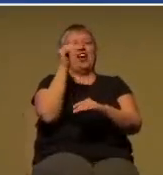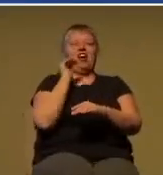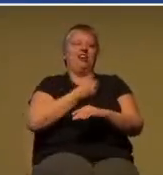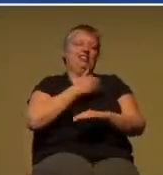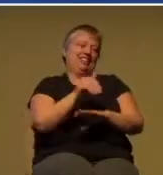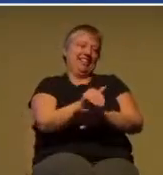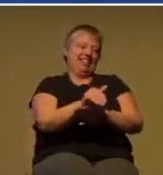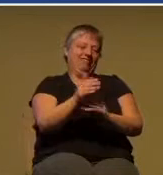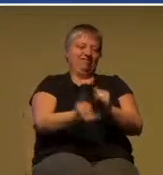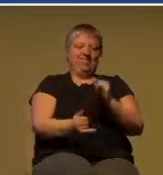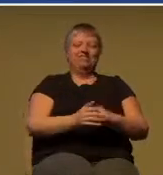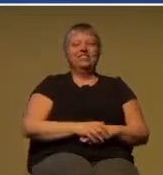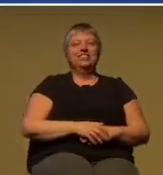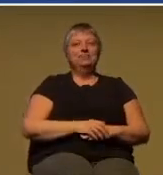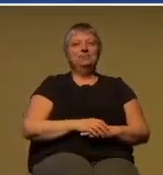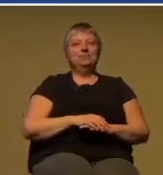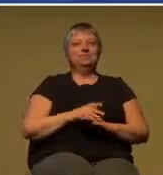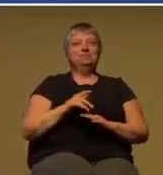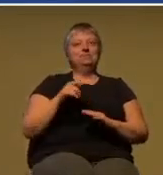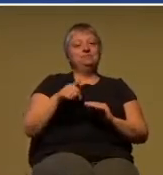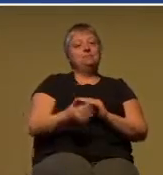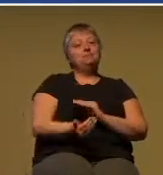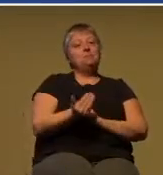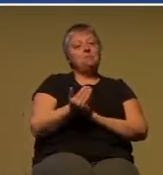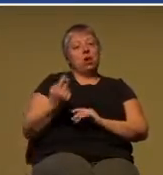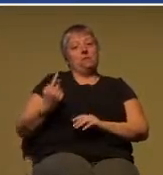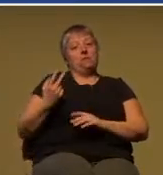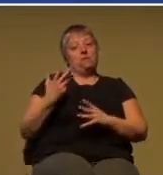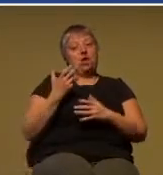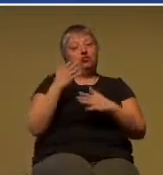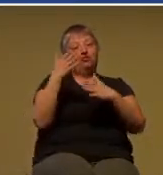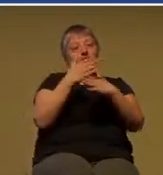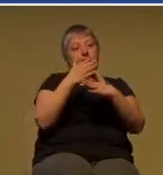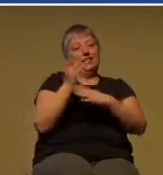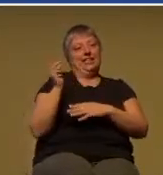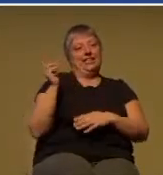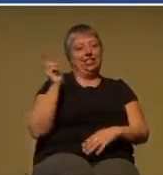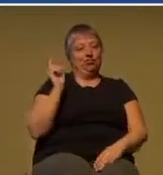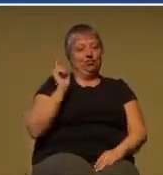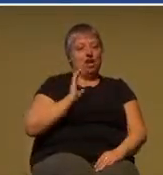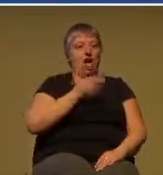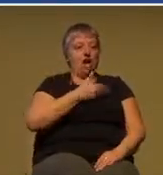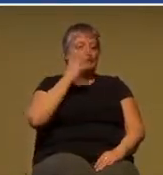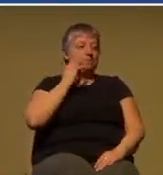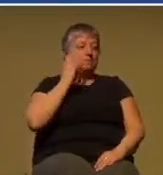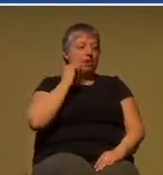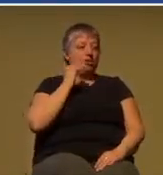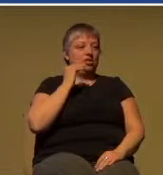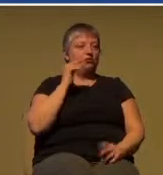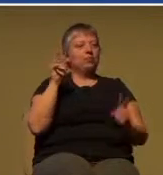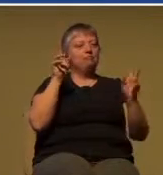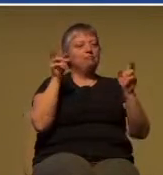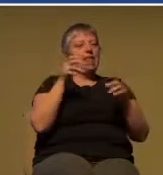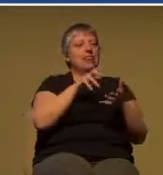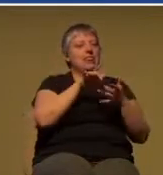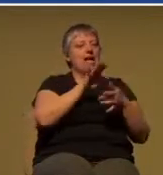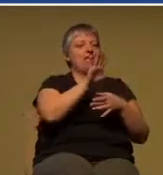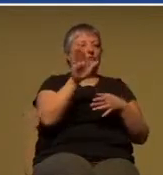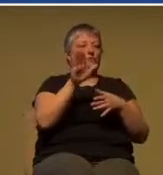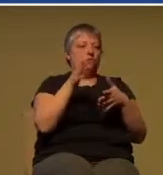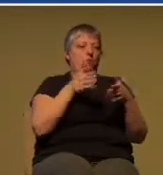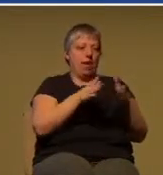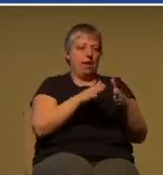This morning, Debra and I, as we've said, wanted to share a little bit of the history of our experience with Laugh Your Way, and then we'll show